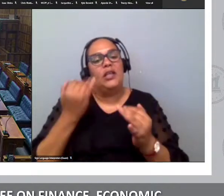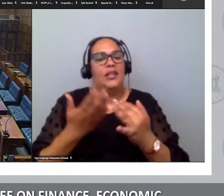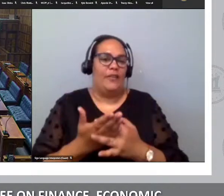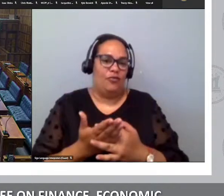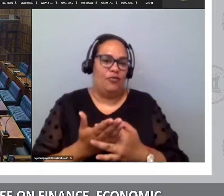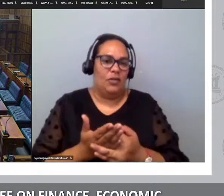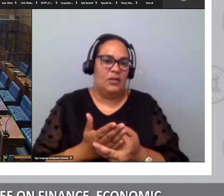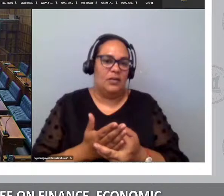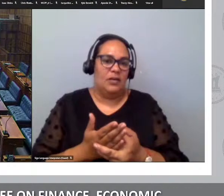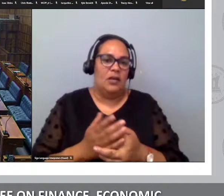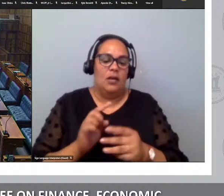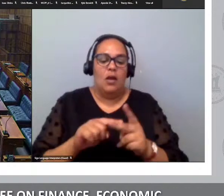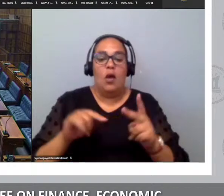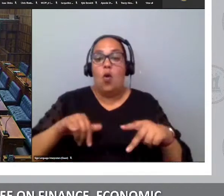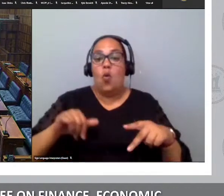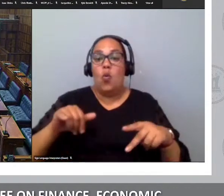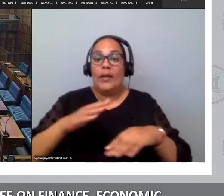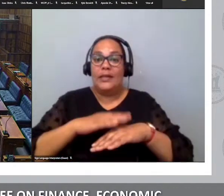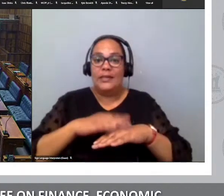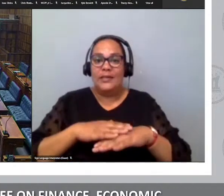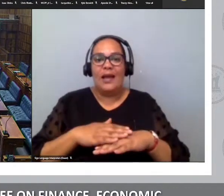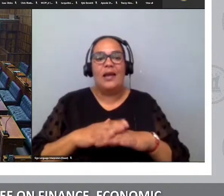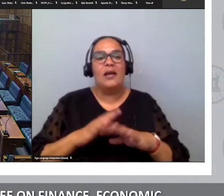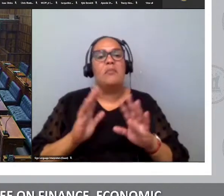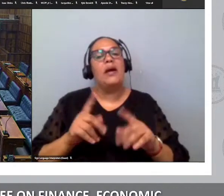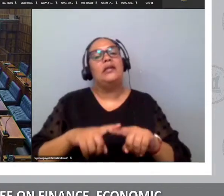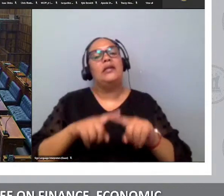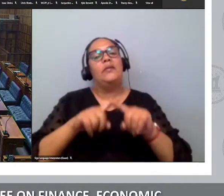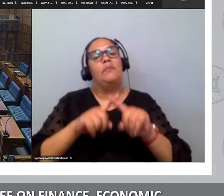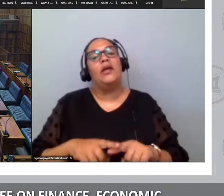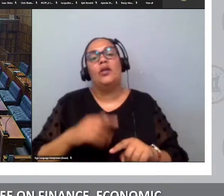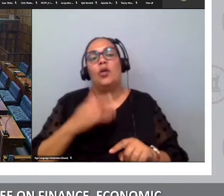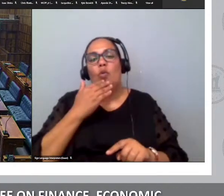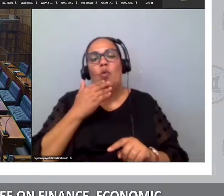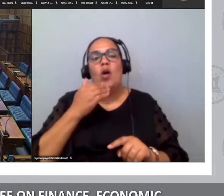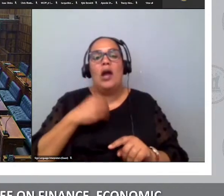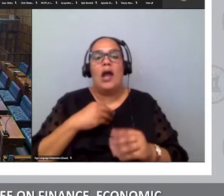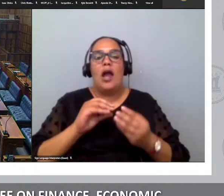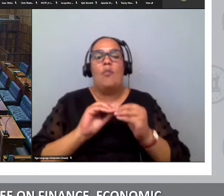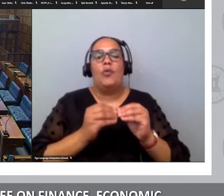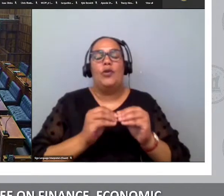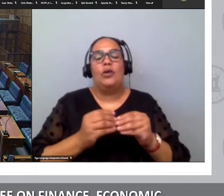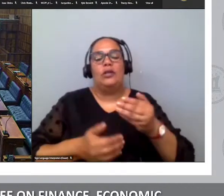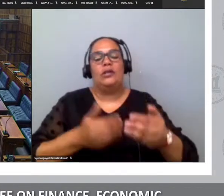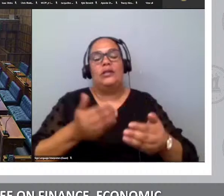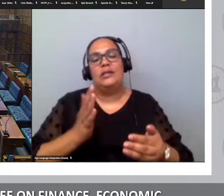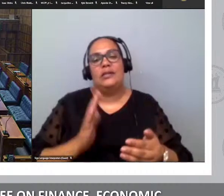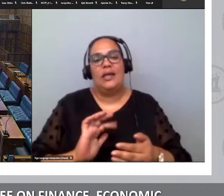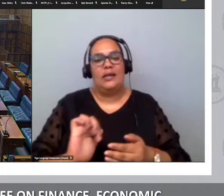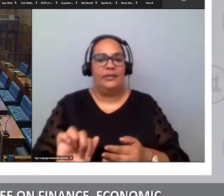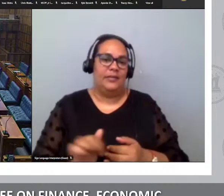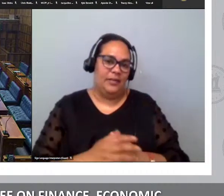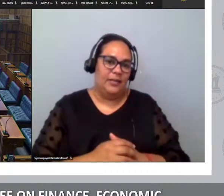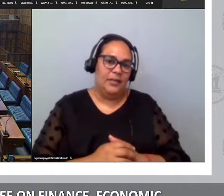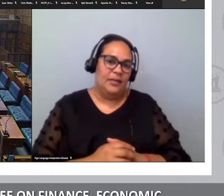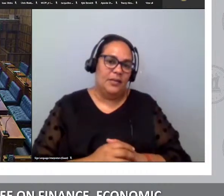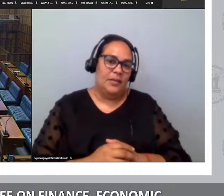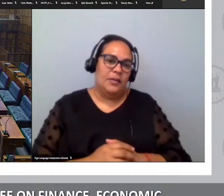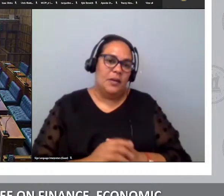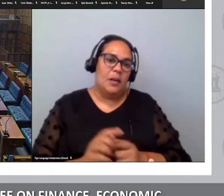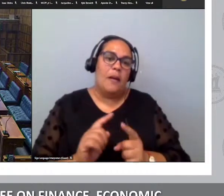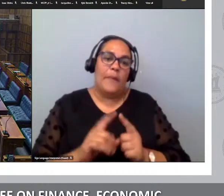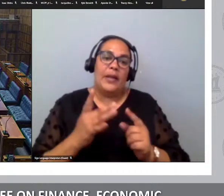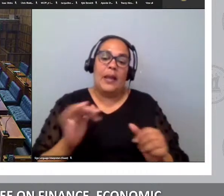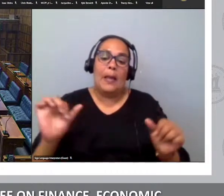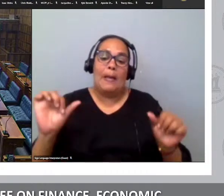on waiting time it's purely dependent upon our productivity on the key side and hence coming back to